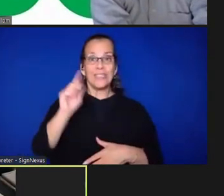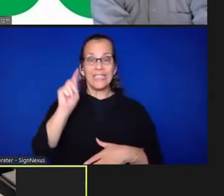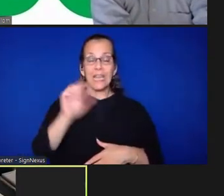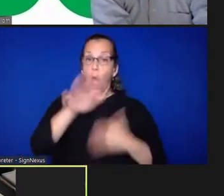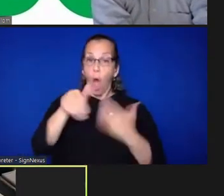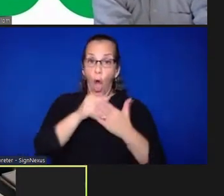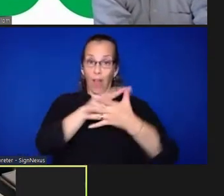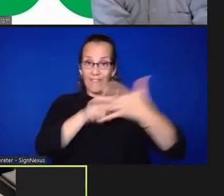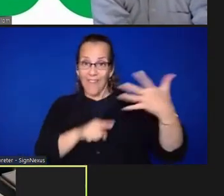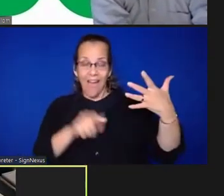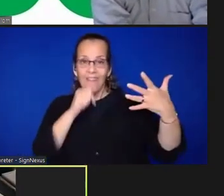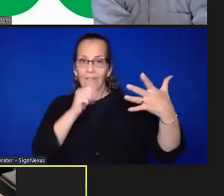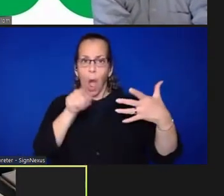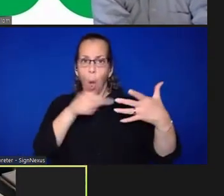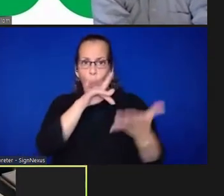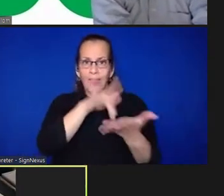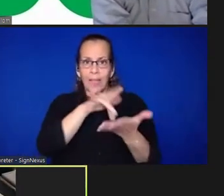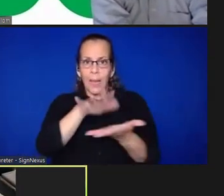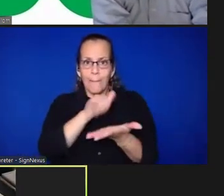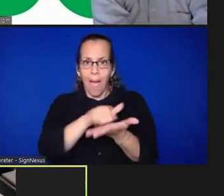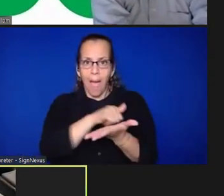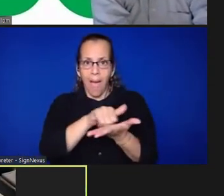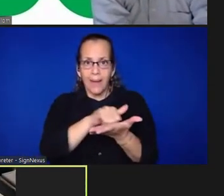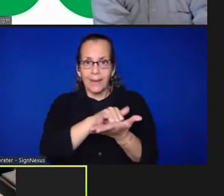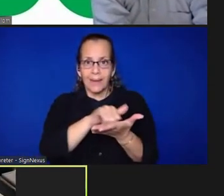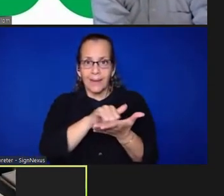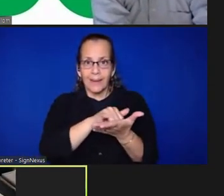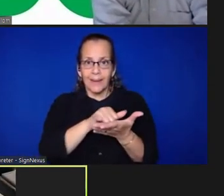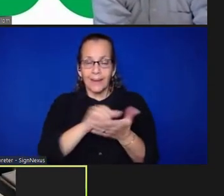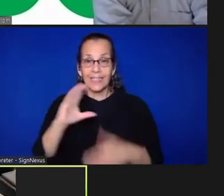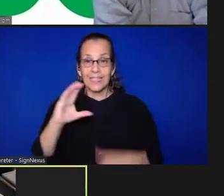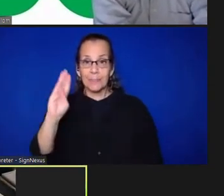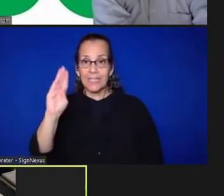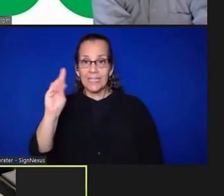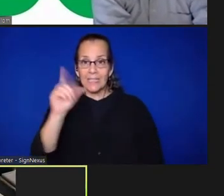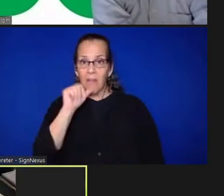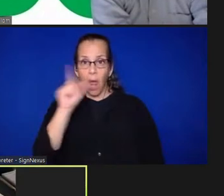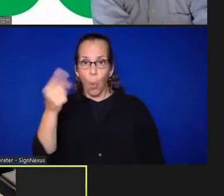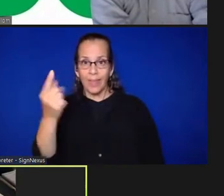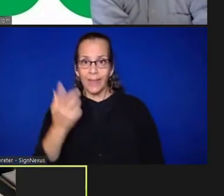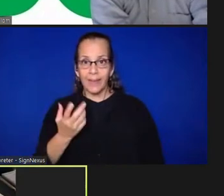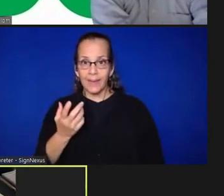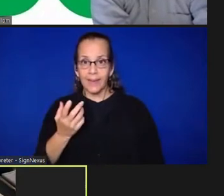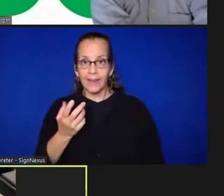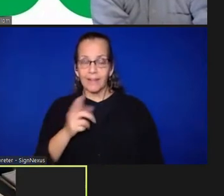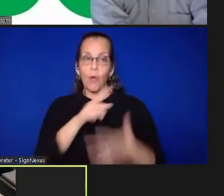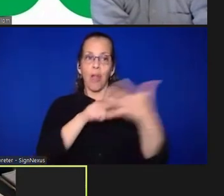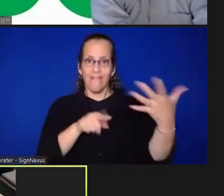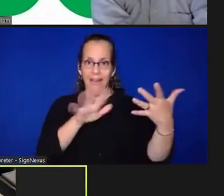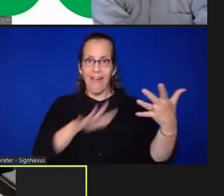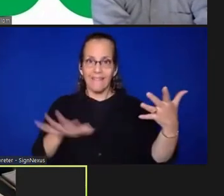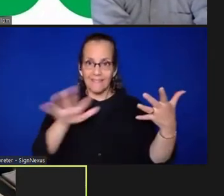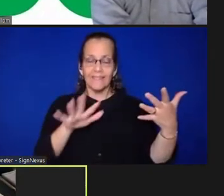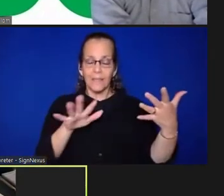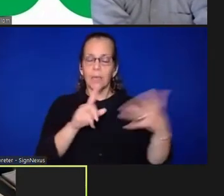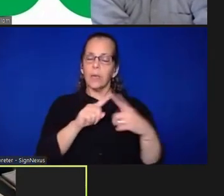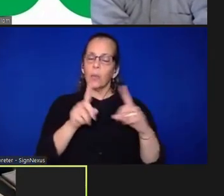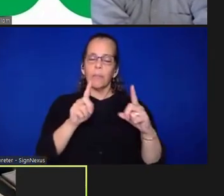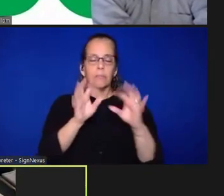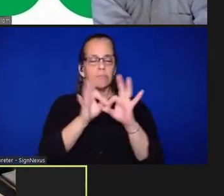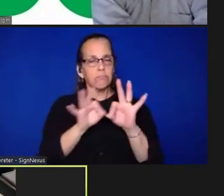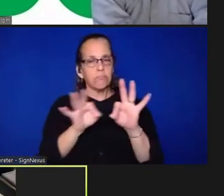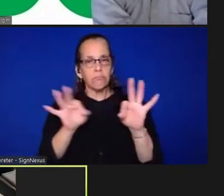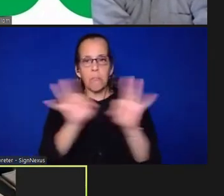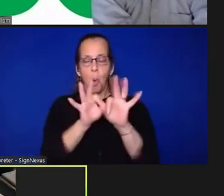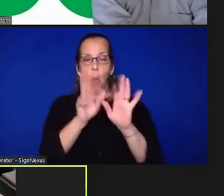and not just Midtown and lower Manhattan's congesting pricing zones it will be critical that policy makers recognize